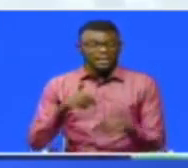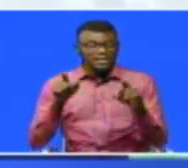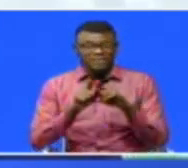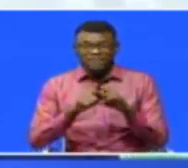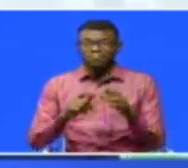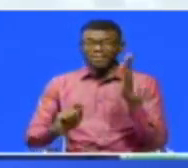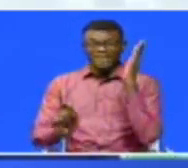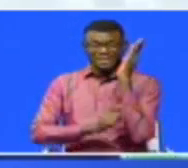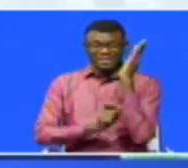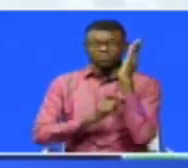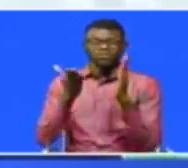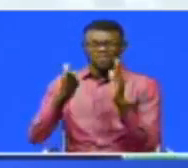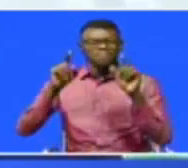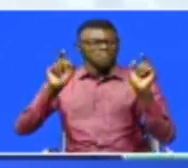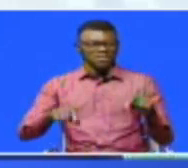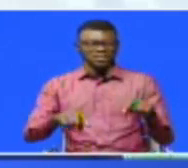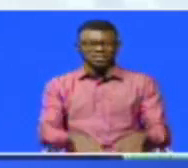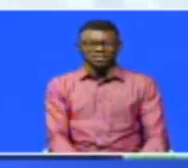be temptations.